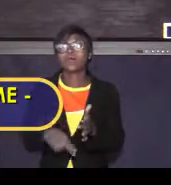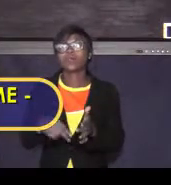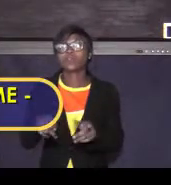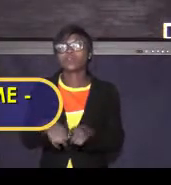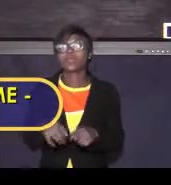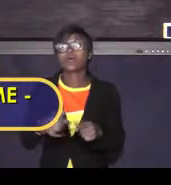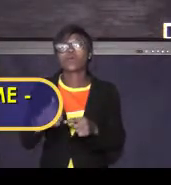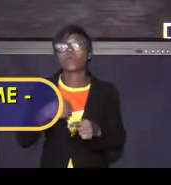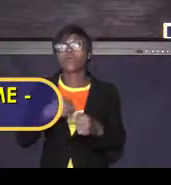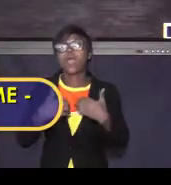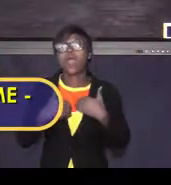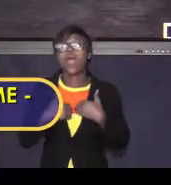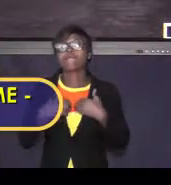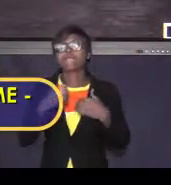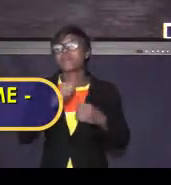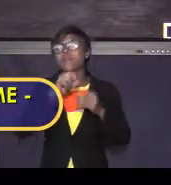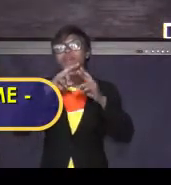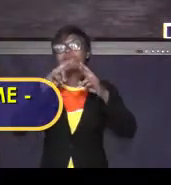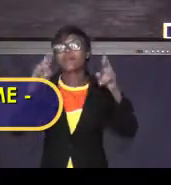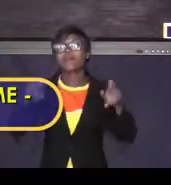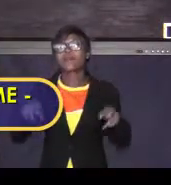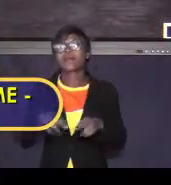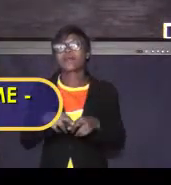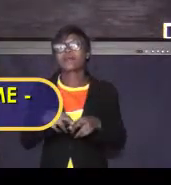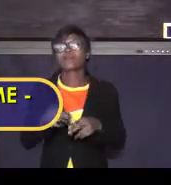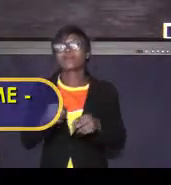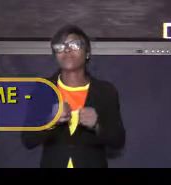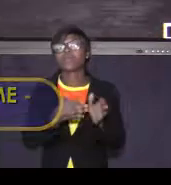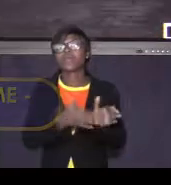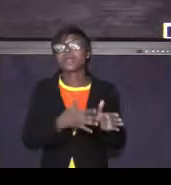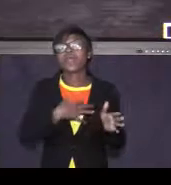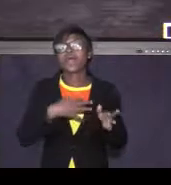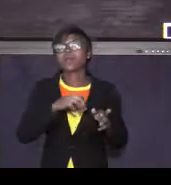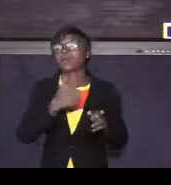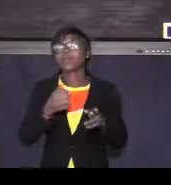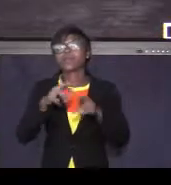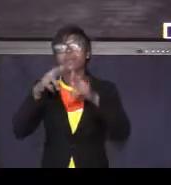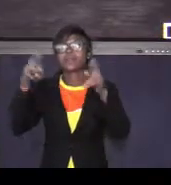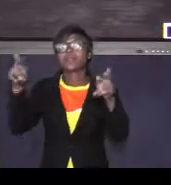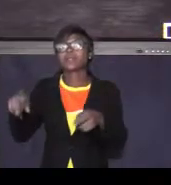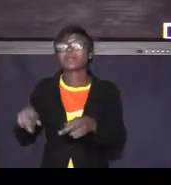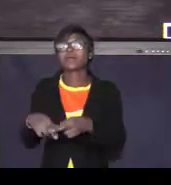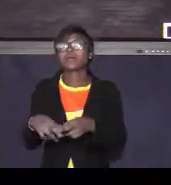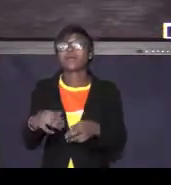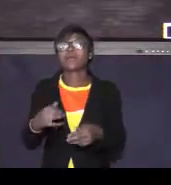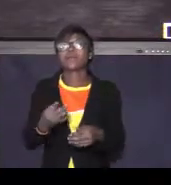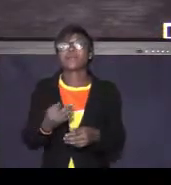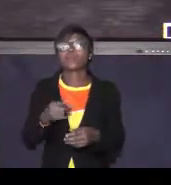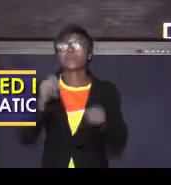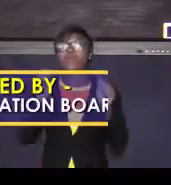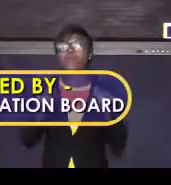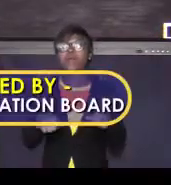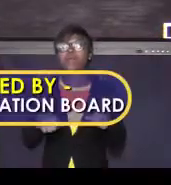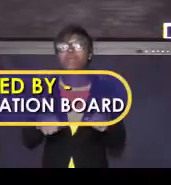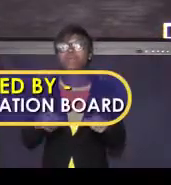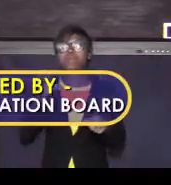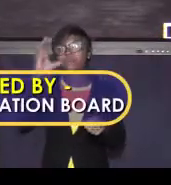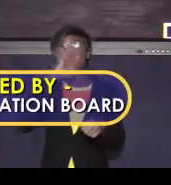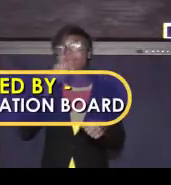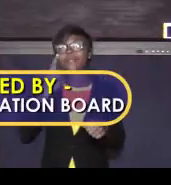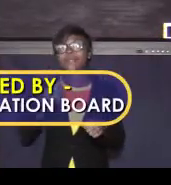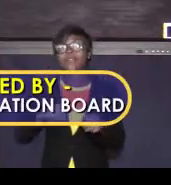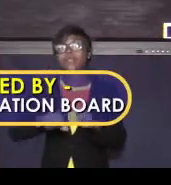so that we have a rectangle here, and a rectangle here. Now, of course, my friend, you can find